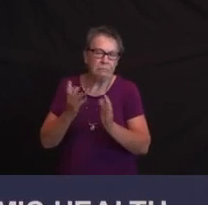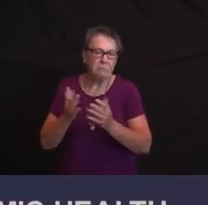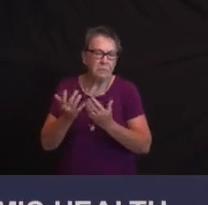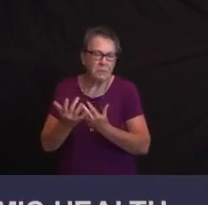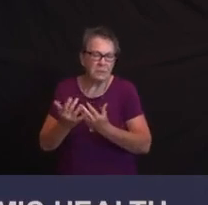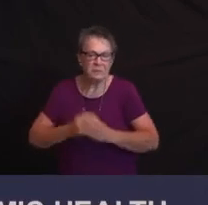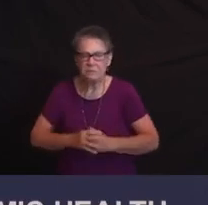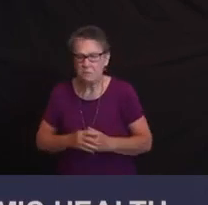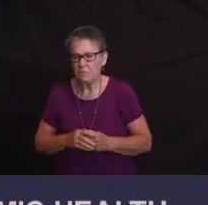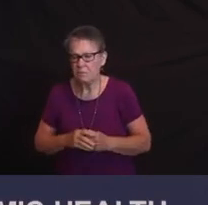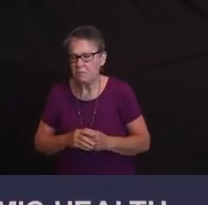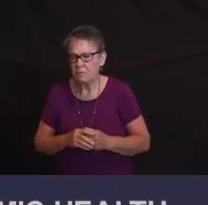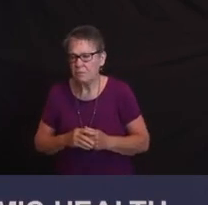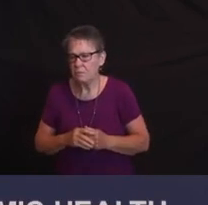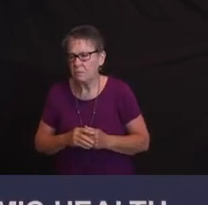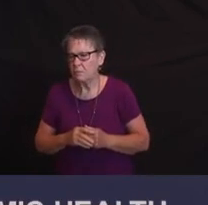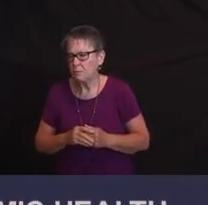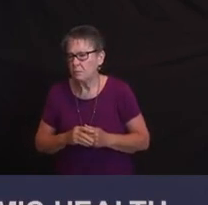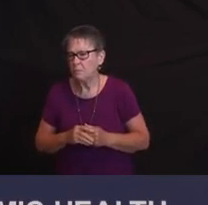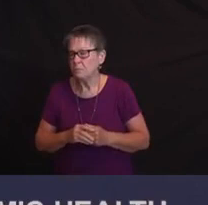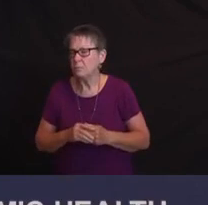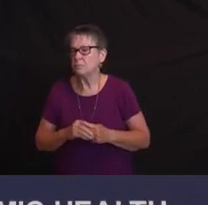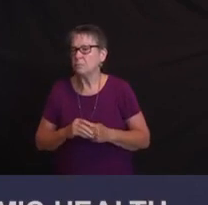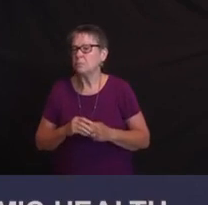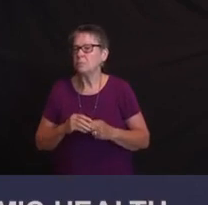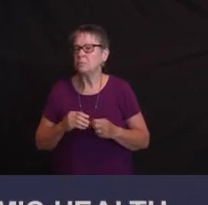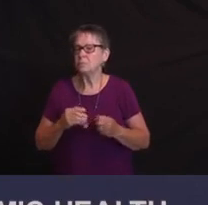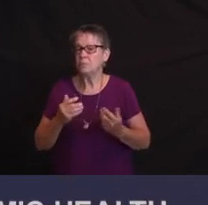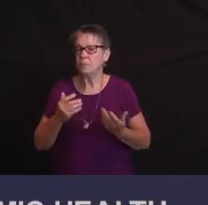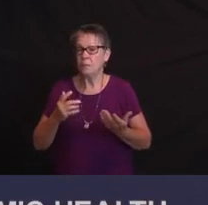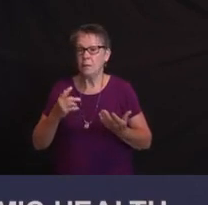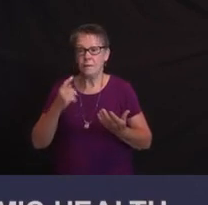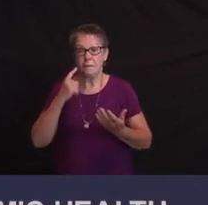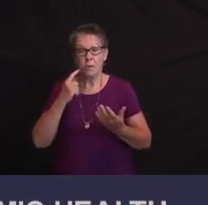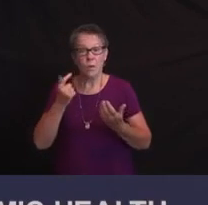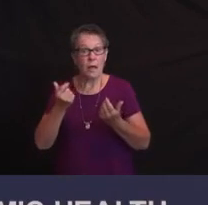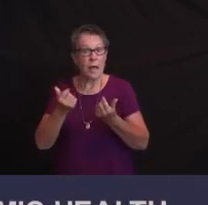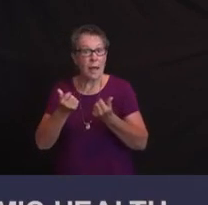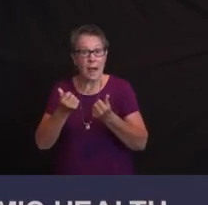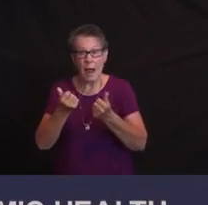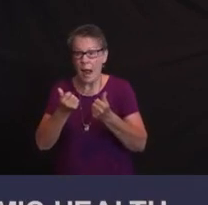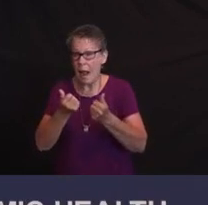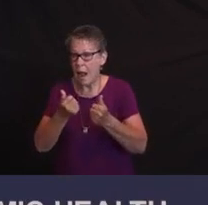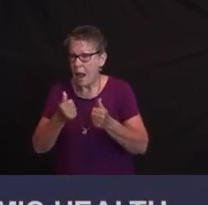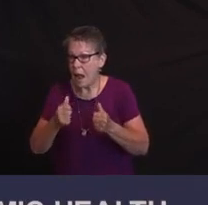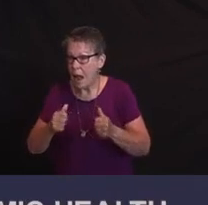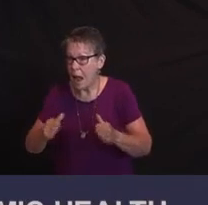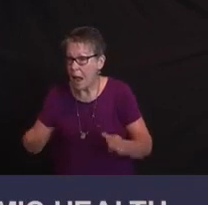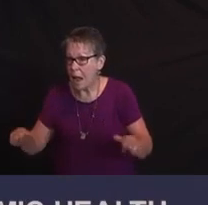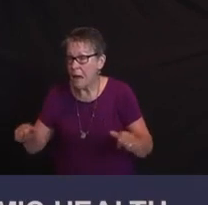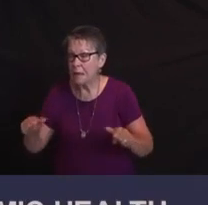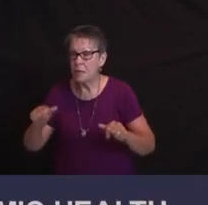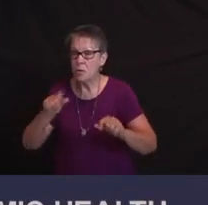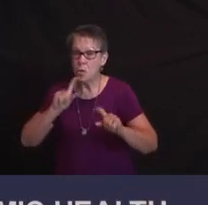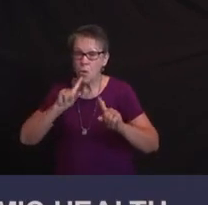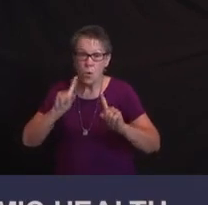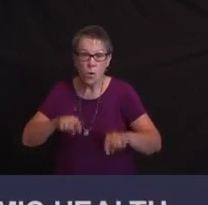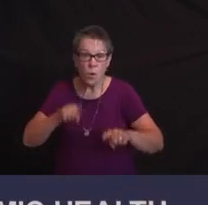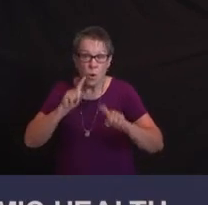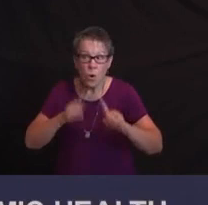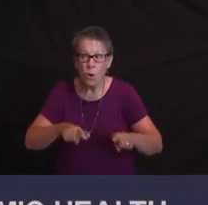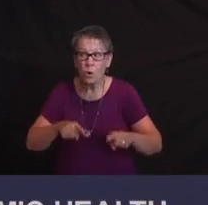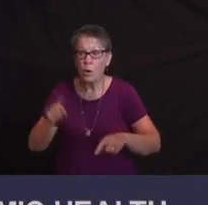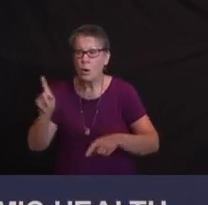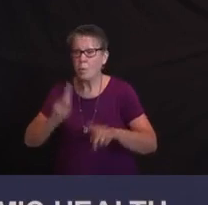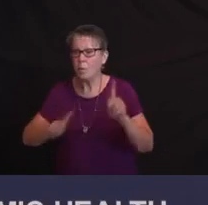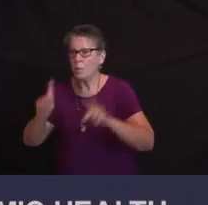order violations. You want to make sure that whatever you put in place, you can enforce. And we continue to see the economy, thank God, is doing well, and a